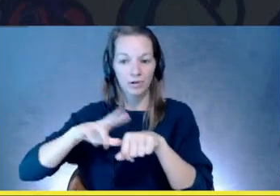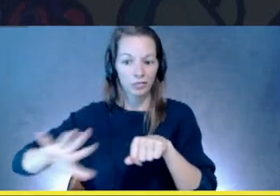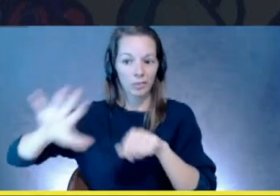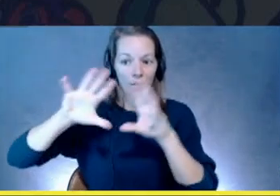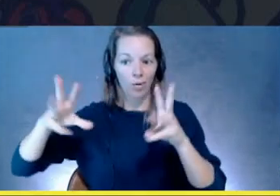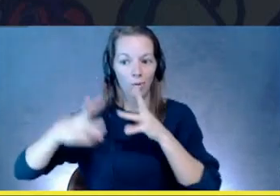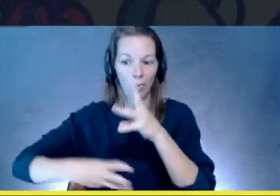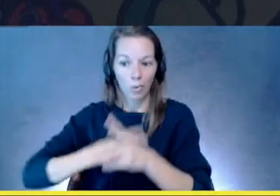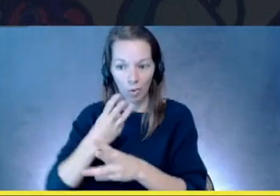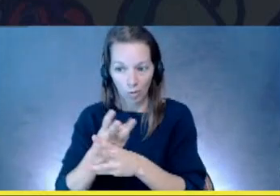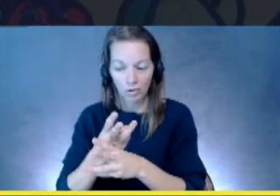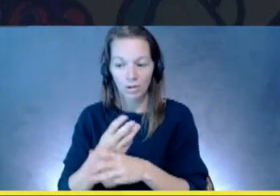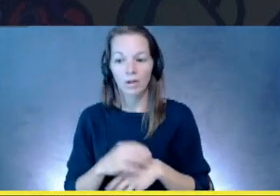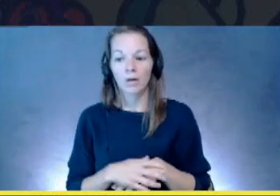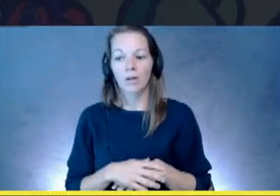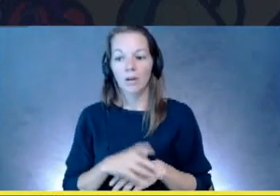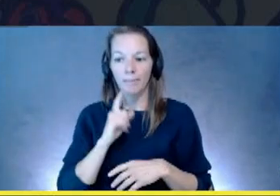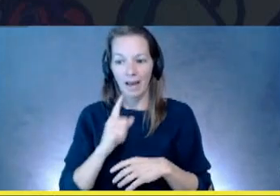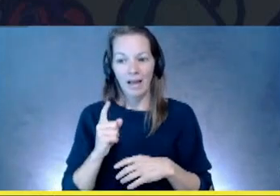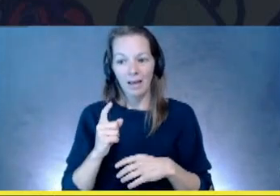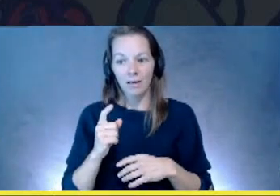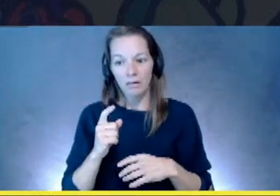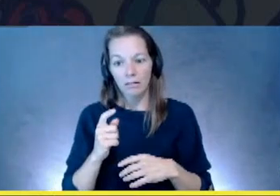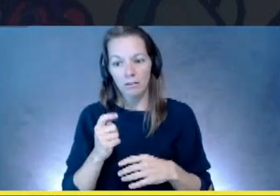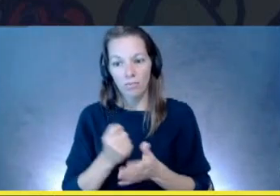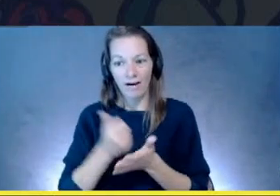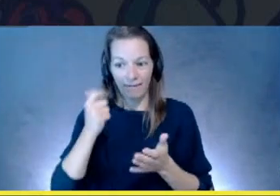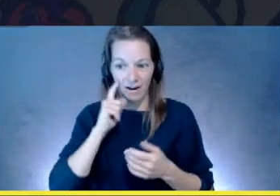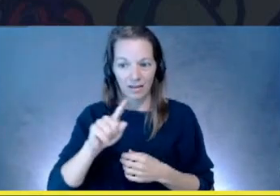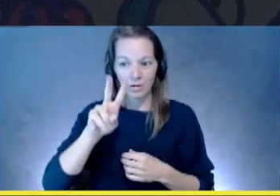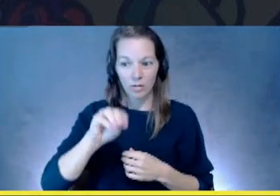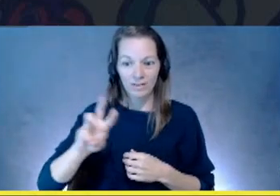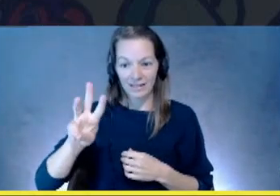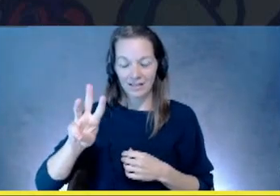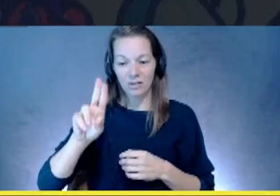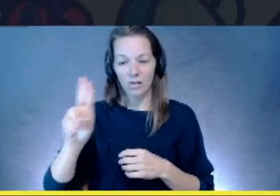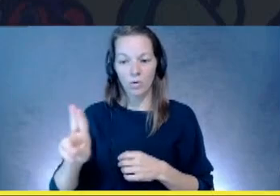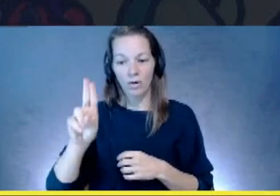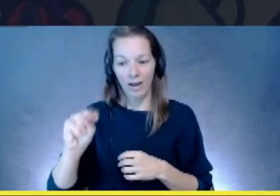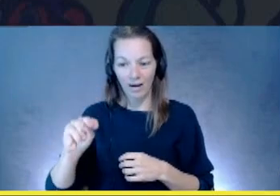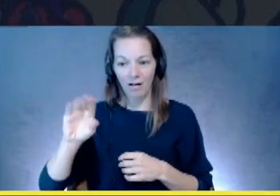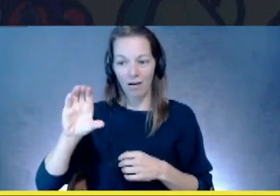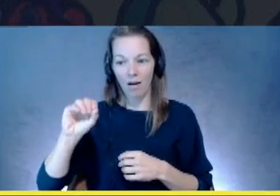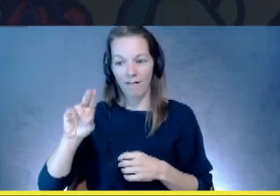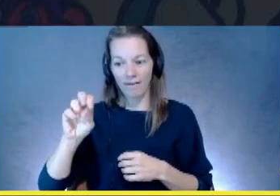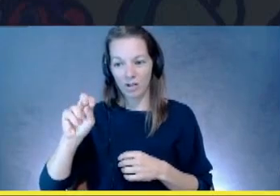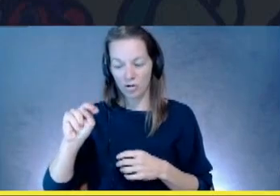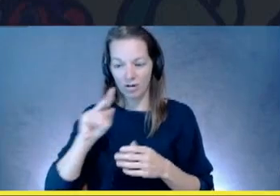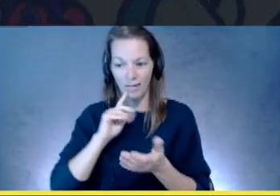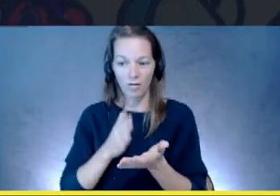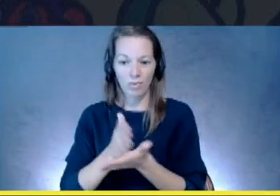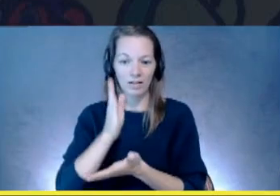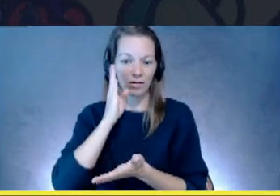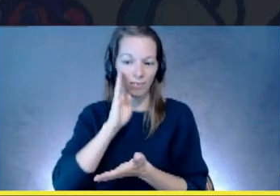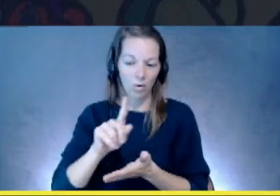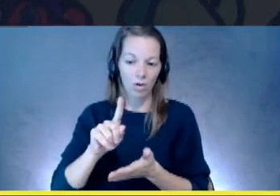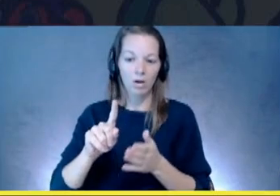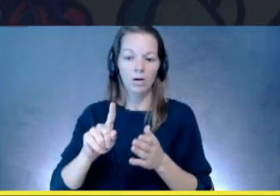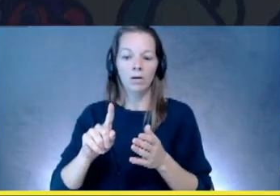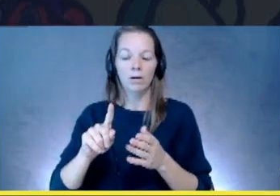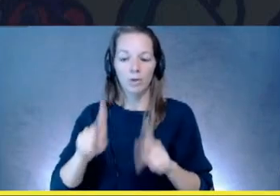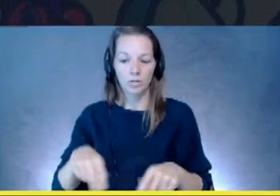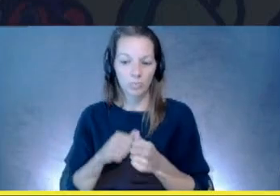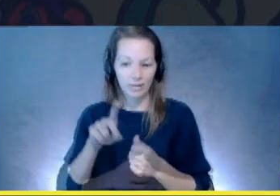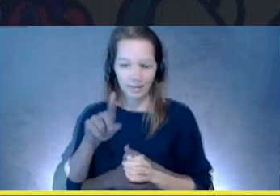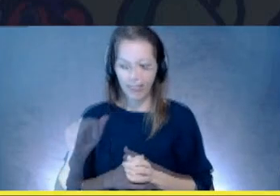world by ratifying the 2006 United Nations Convention on the Rights of Persons with Disabilities.